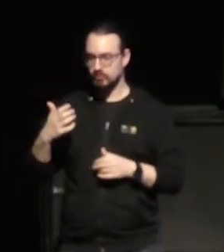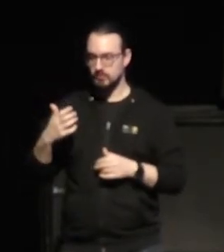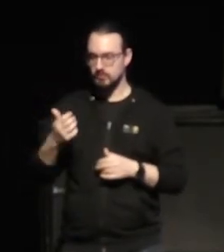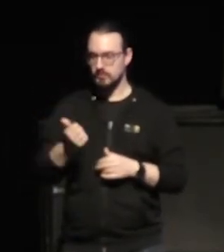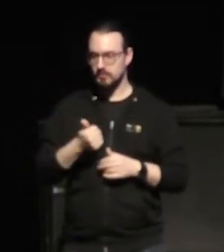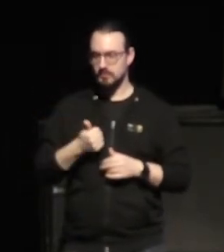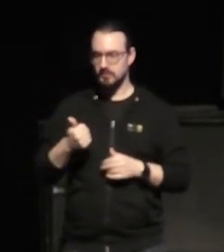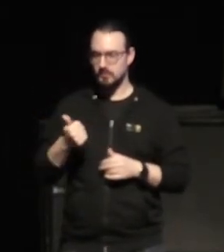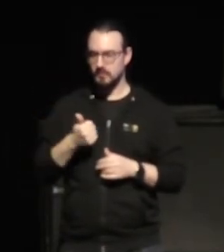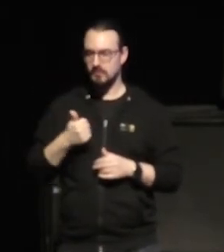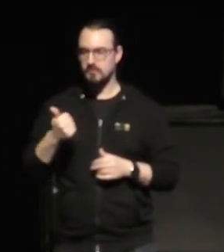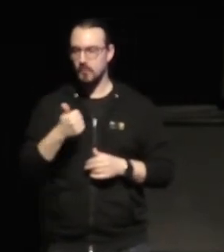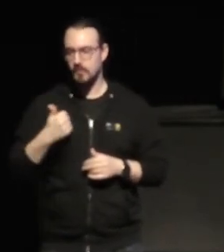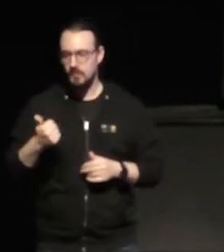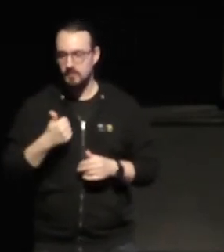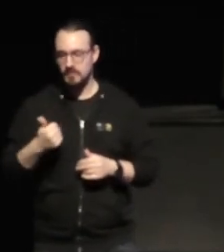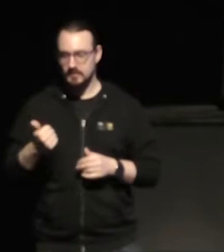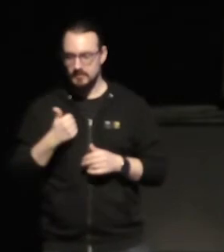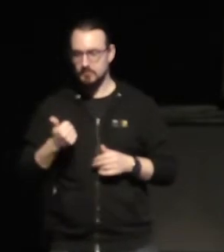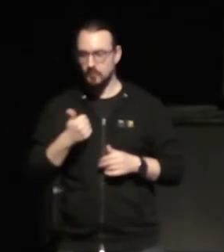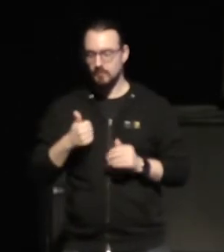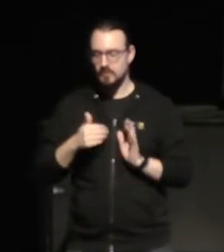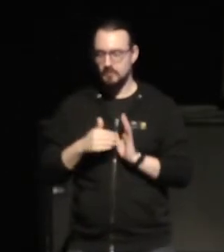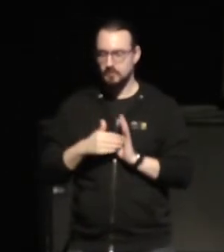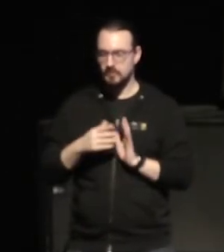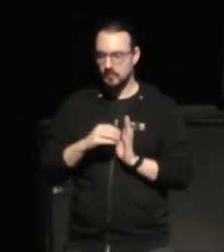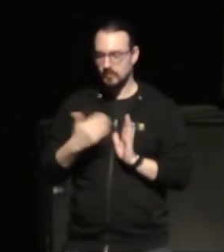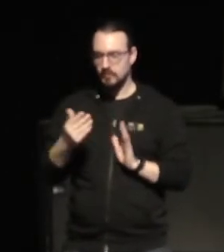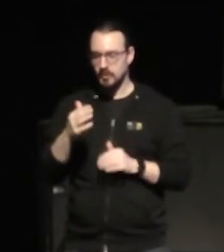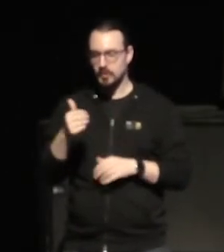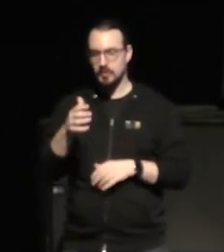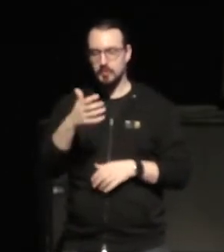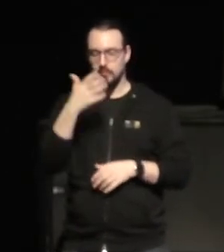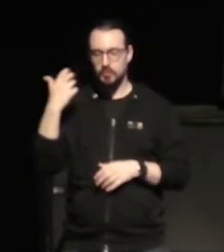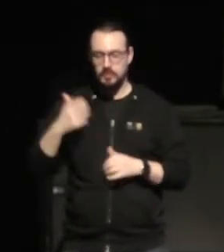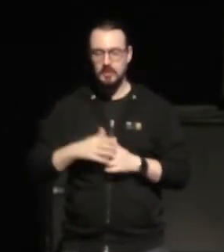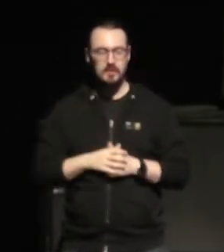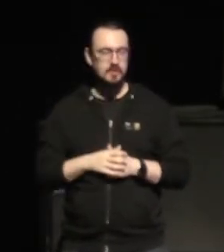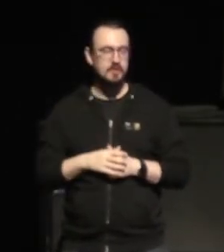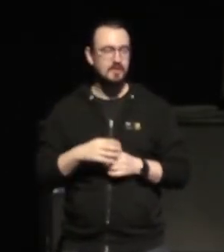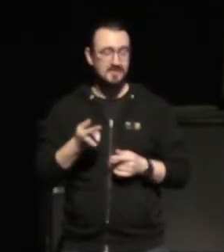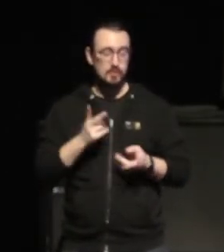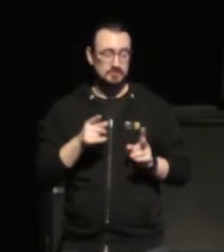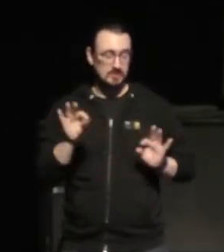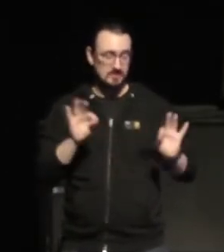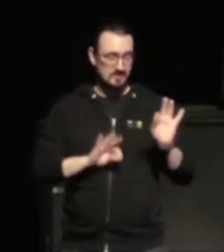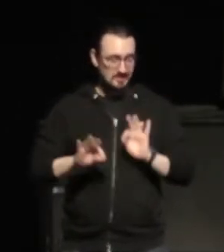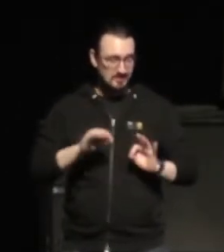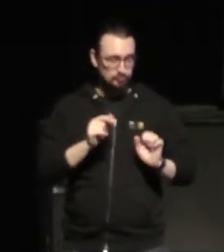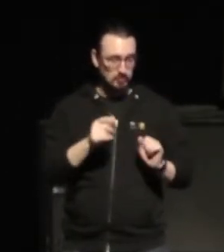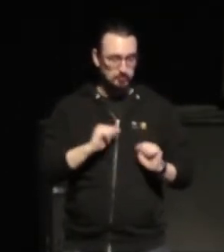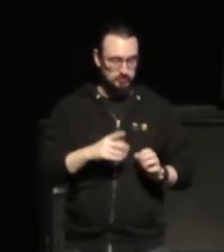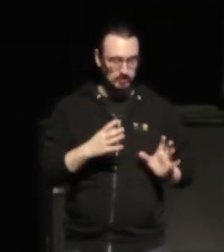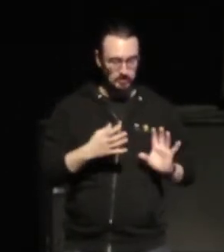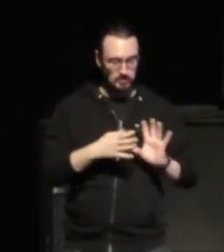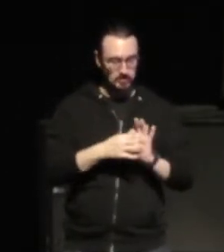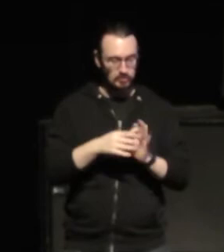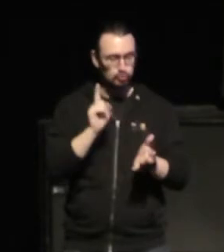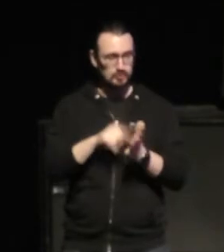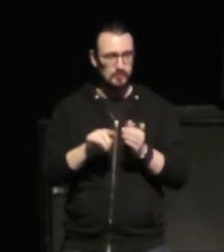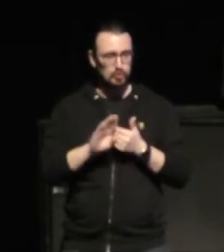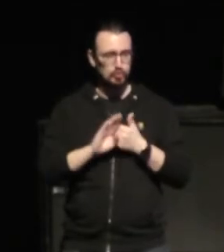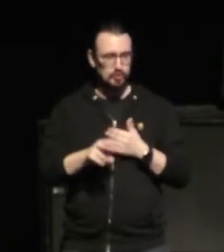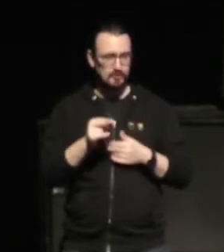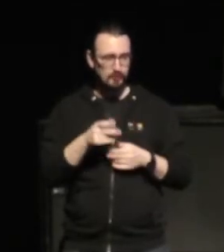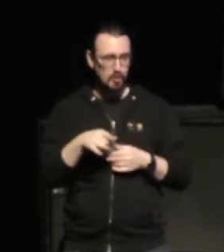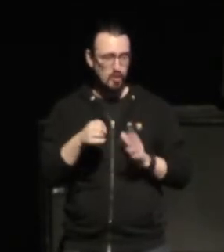buy the new hybrid seeds every year, and also the pesticides and all the chemicals that you need in order to protect the